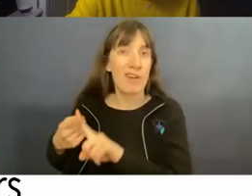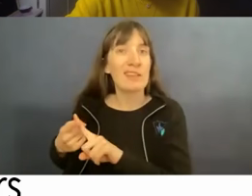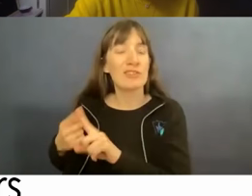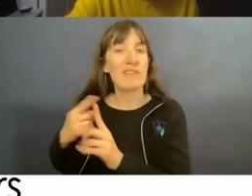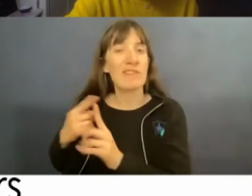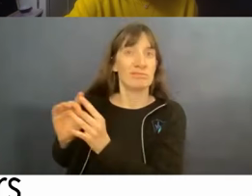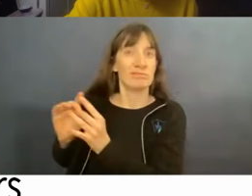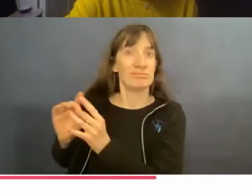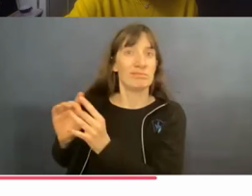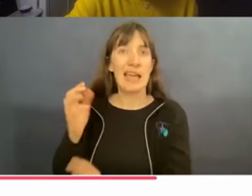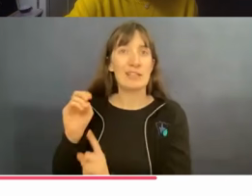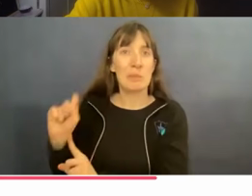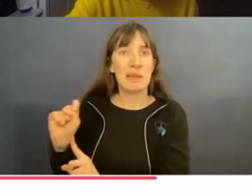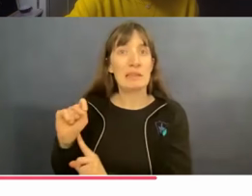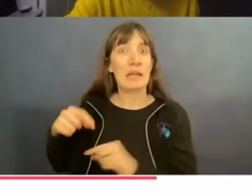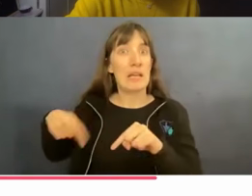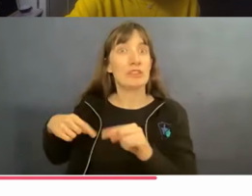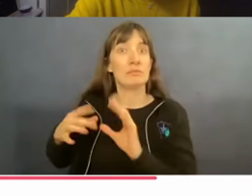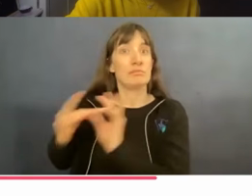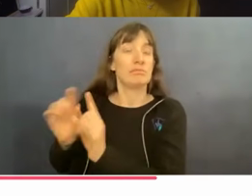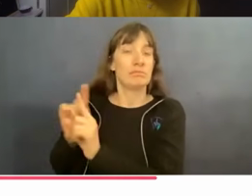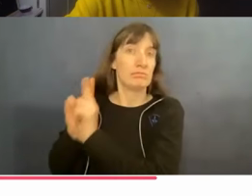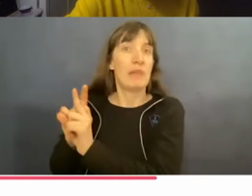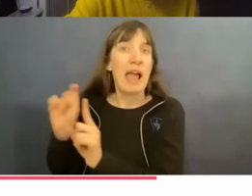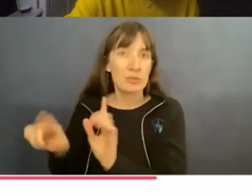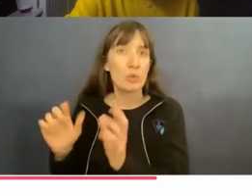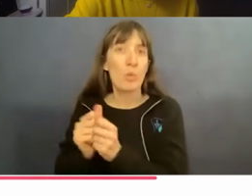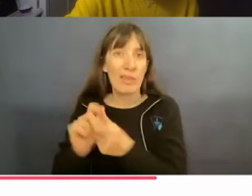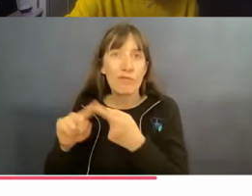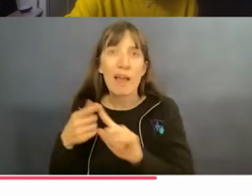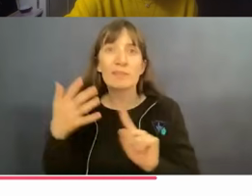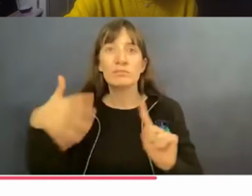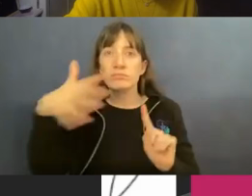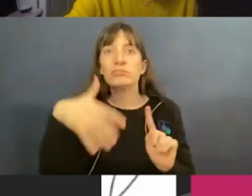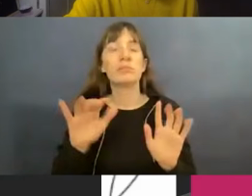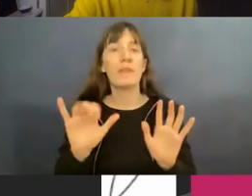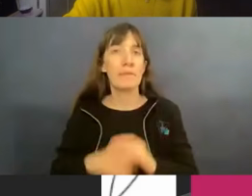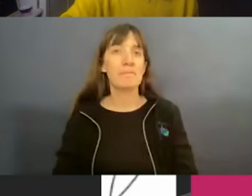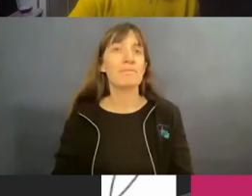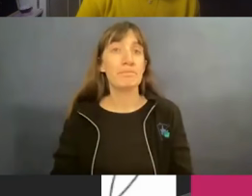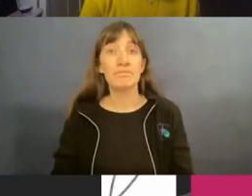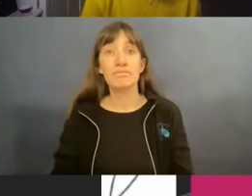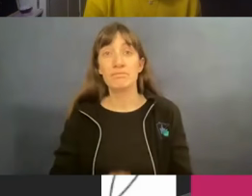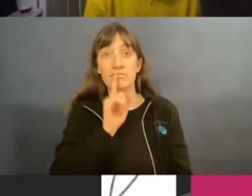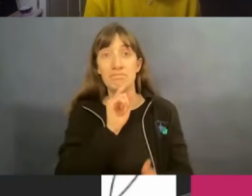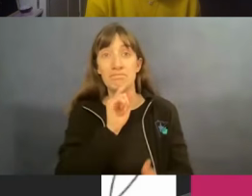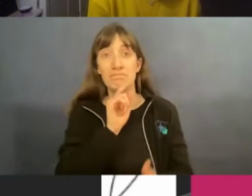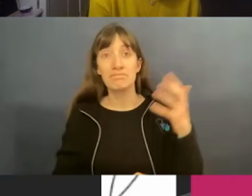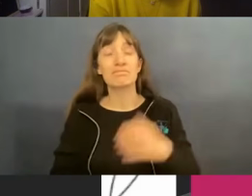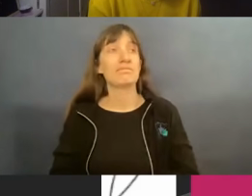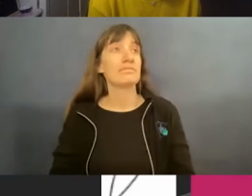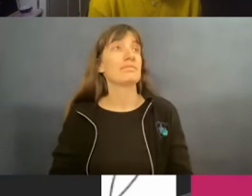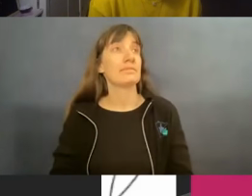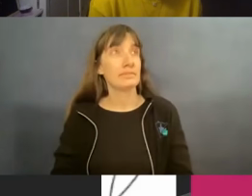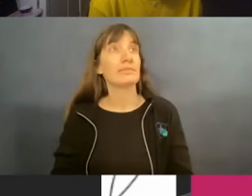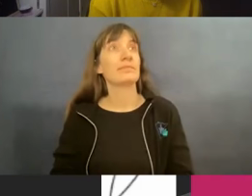of like having this anxious attachment. Um, Absolutely, yeah. So a little bit more about how we can actually